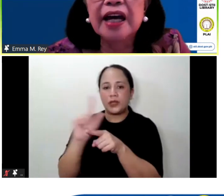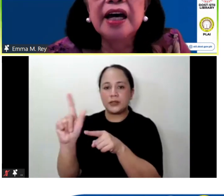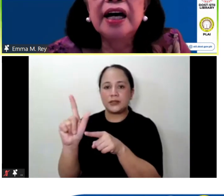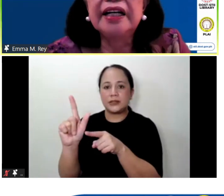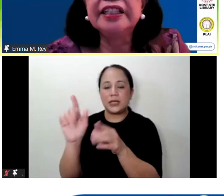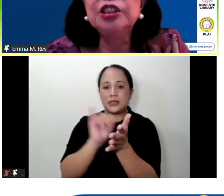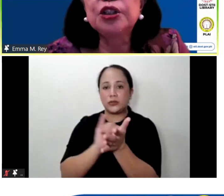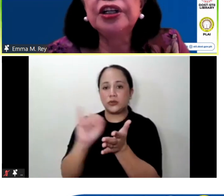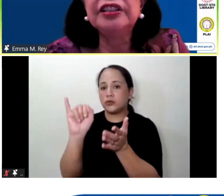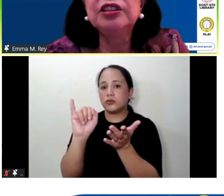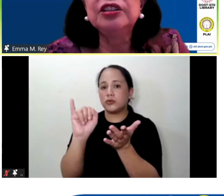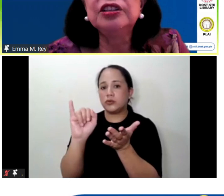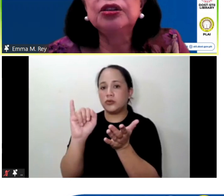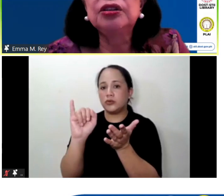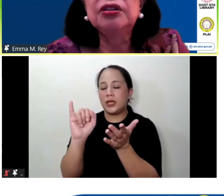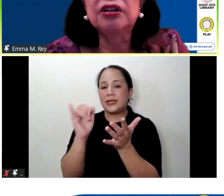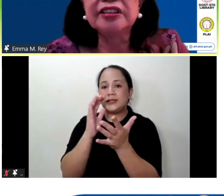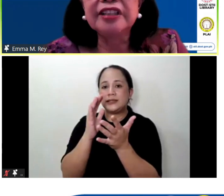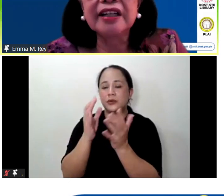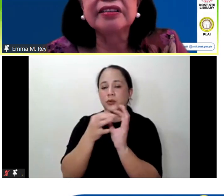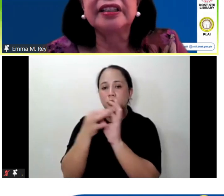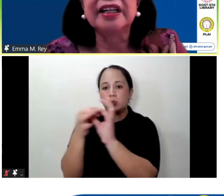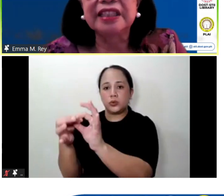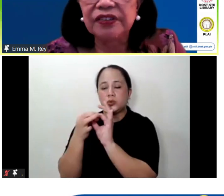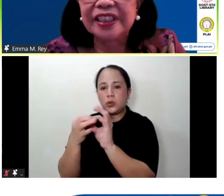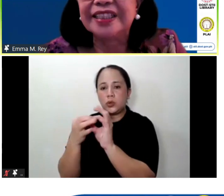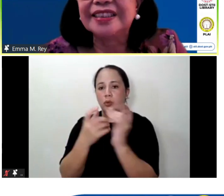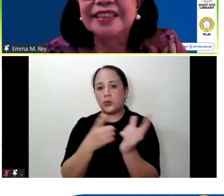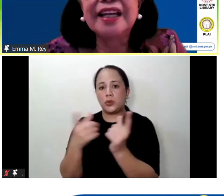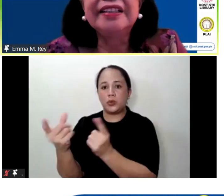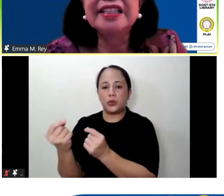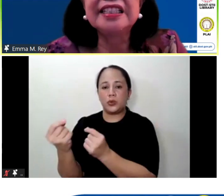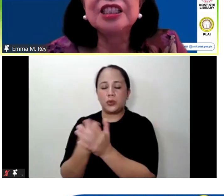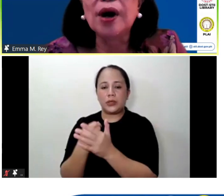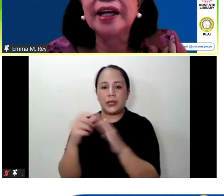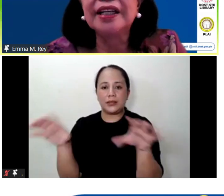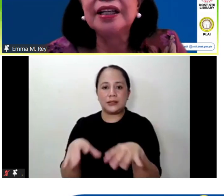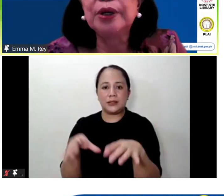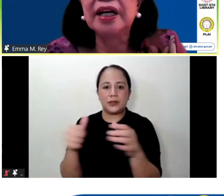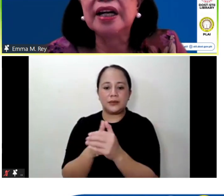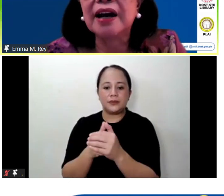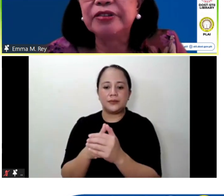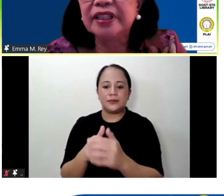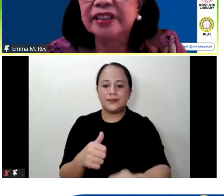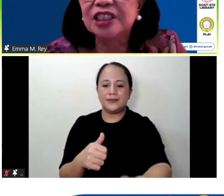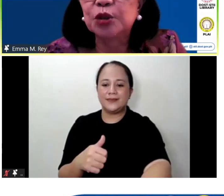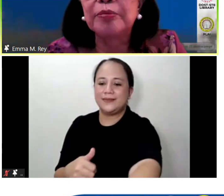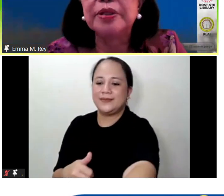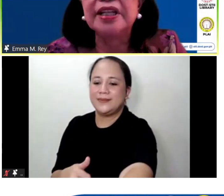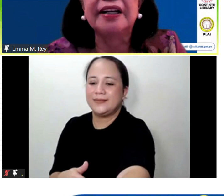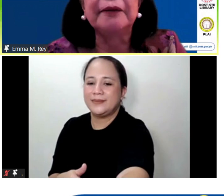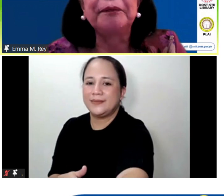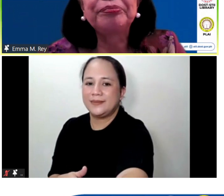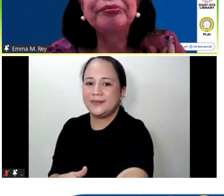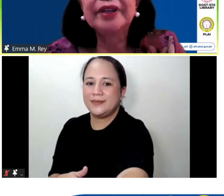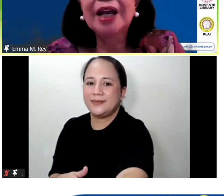institutions are enjoined to conduct their activities. This is why we are having this webinar.